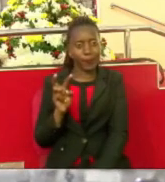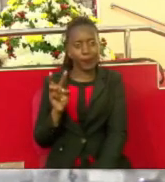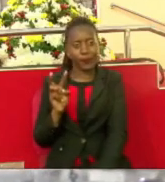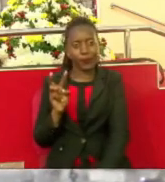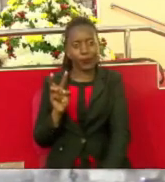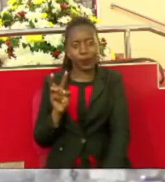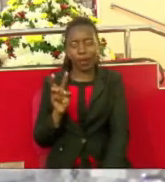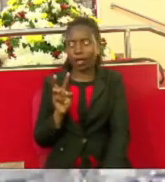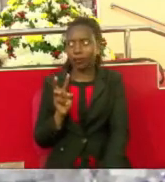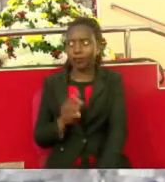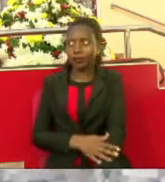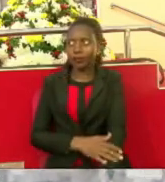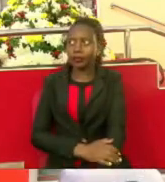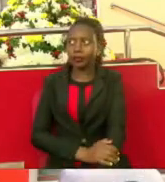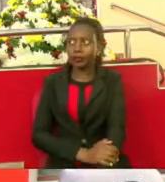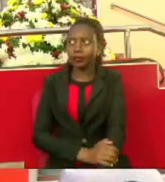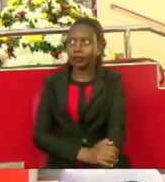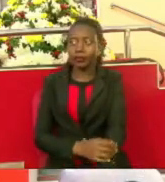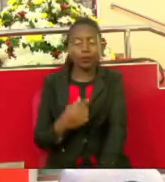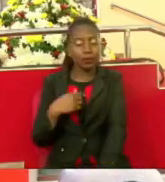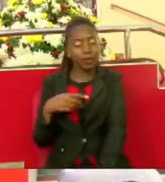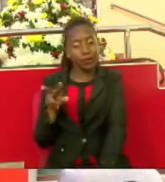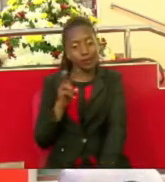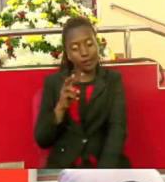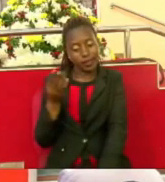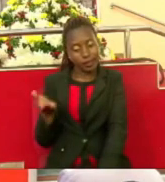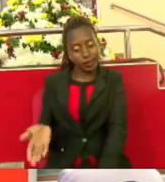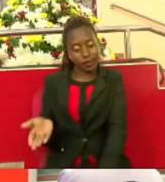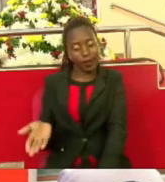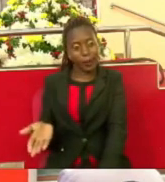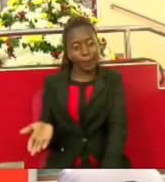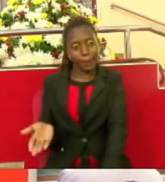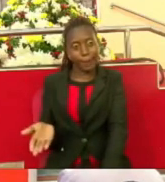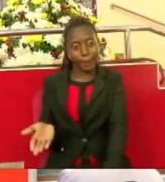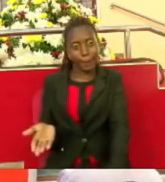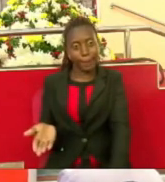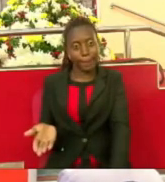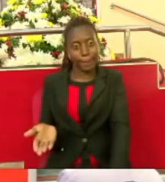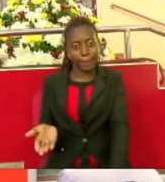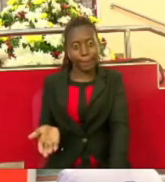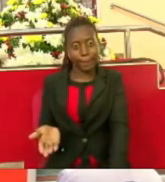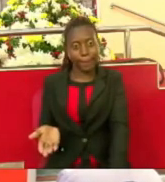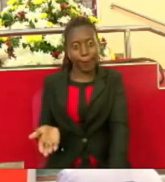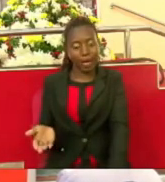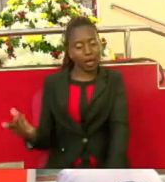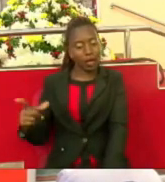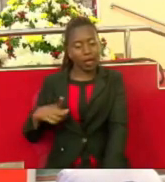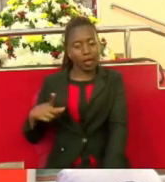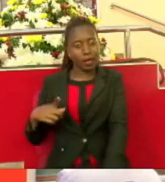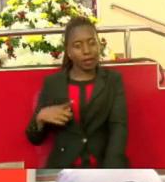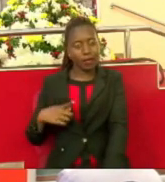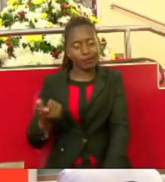let me say this. Wacha niseme haya. I have seen it here. Nimeona hapa. A lady is coming